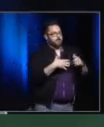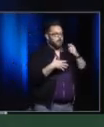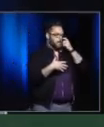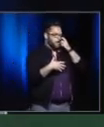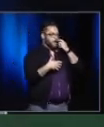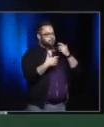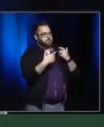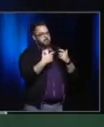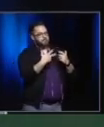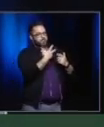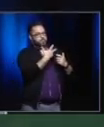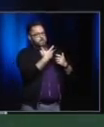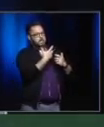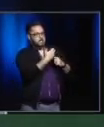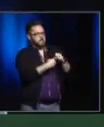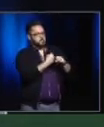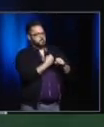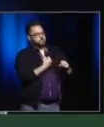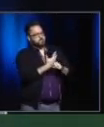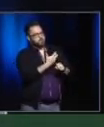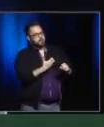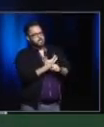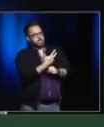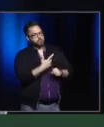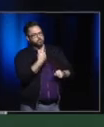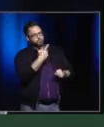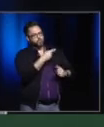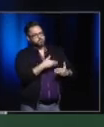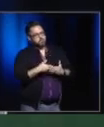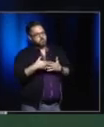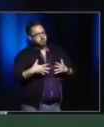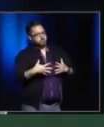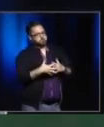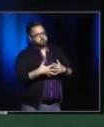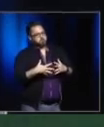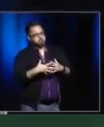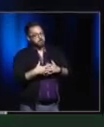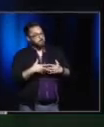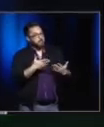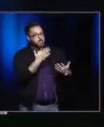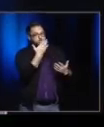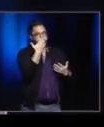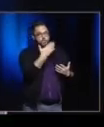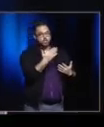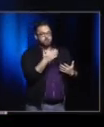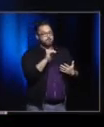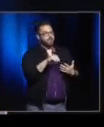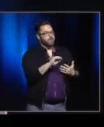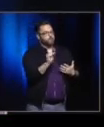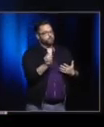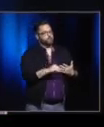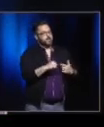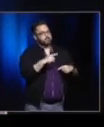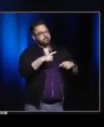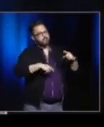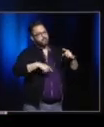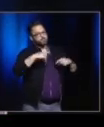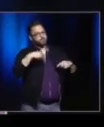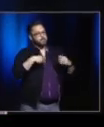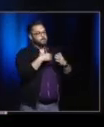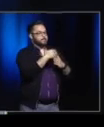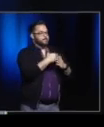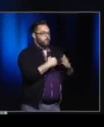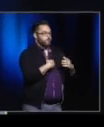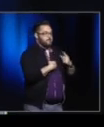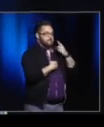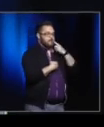about every 3-ish years, so that was good. The calving rate is it fluctuates, so some years we see one,